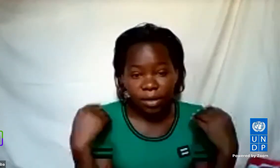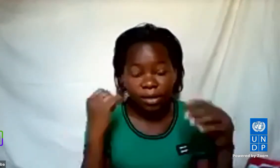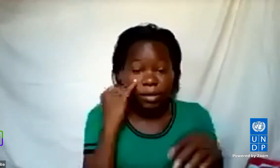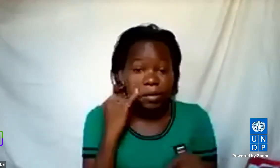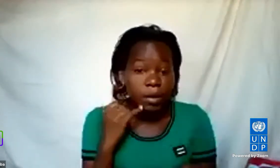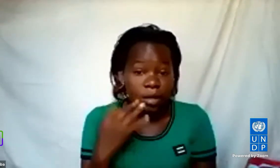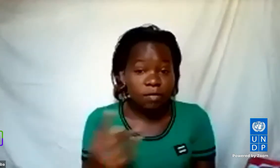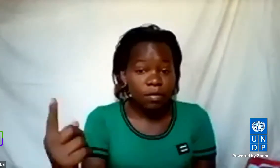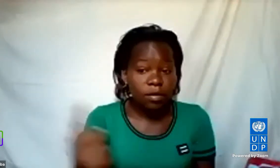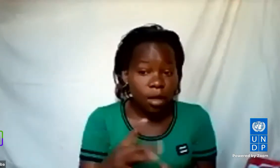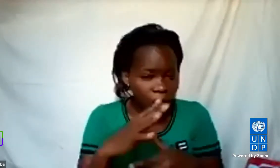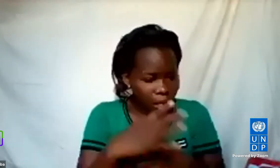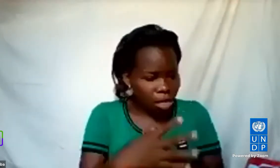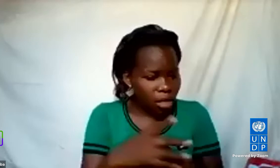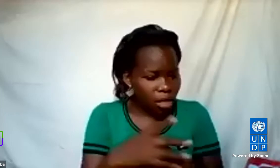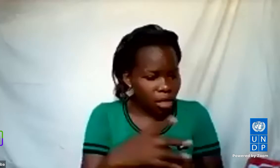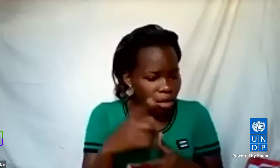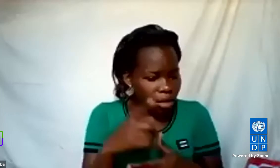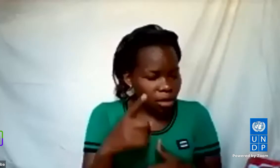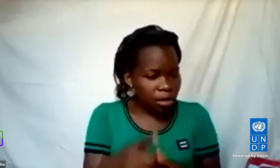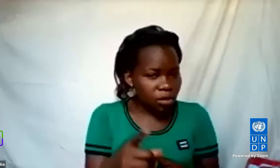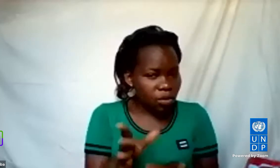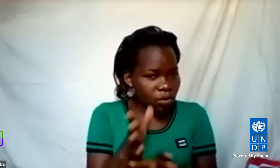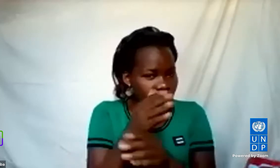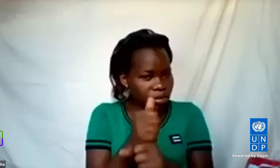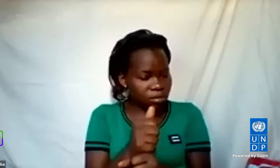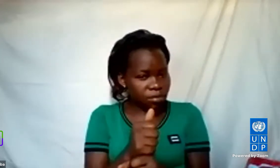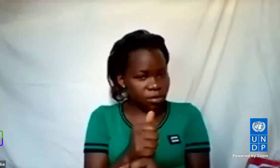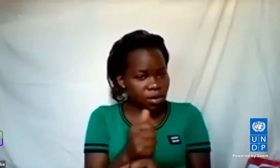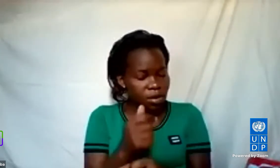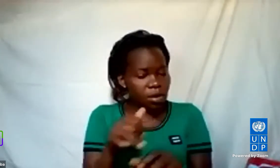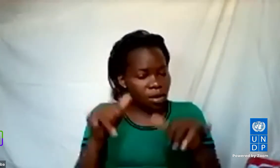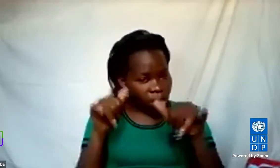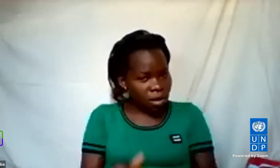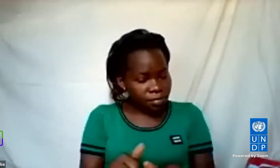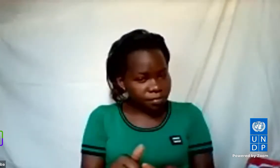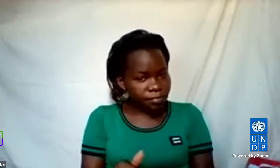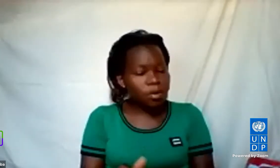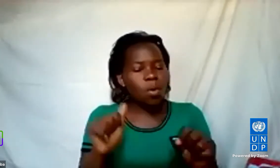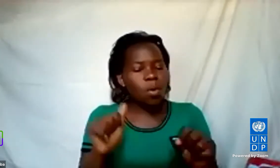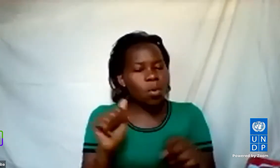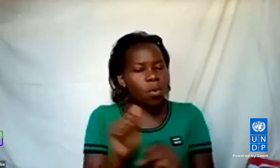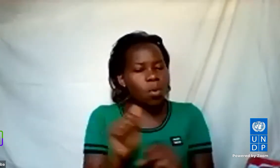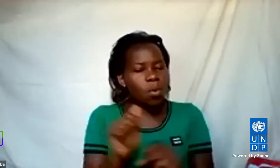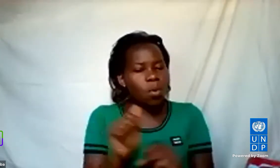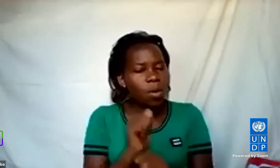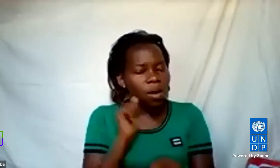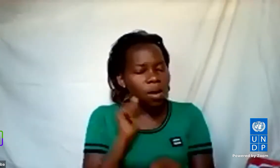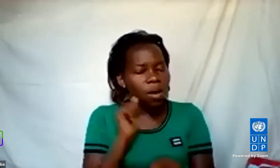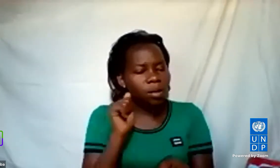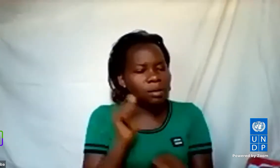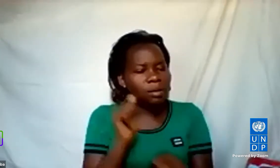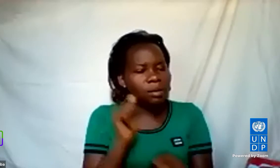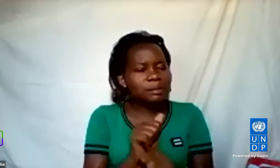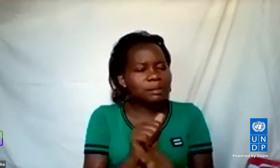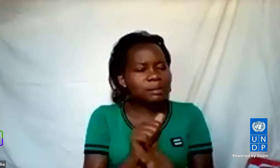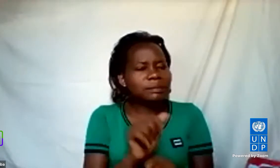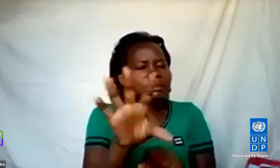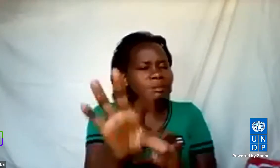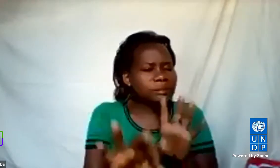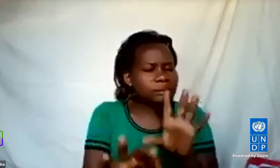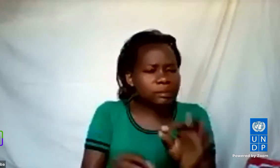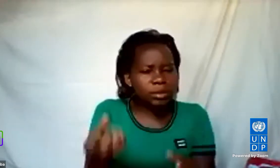that organization, you'll feel part of that organization. Pick as much knowledge as possible to keep relevant, so that